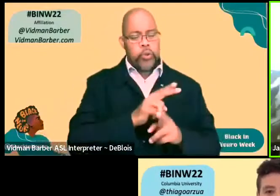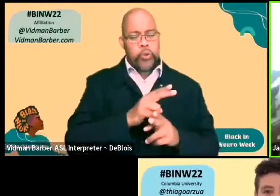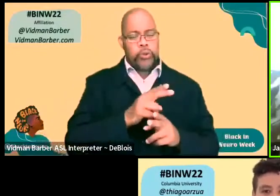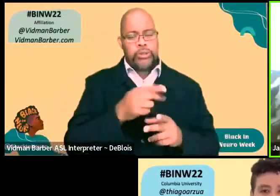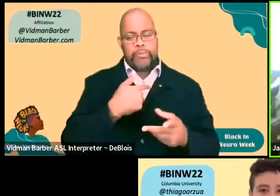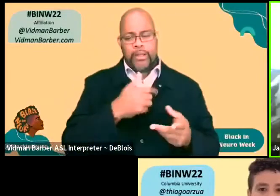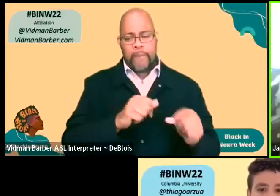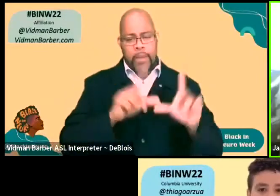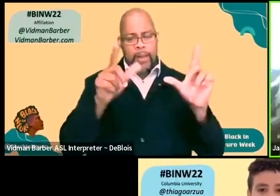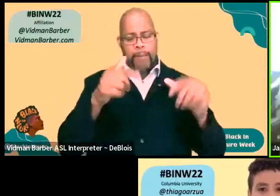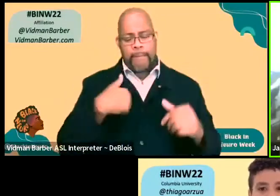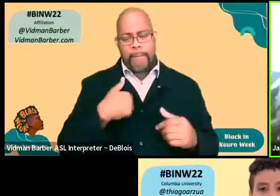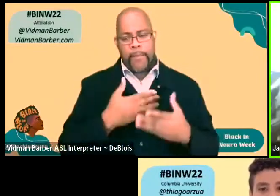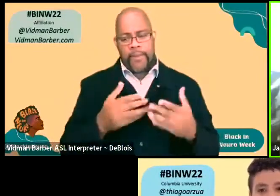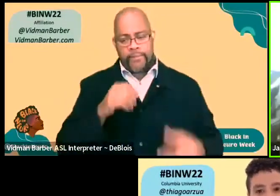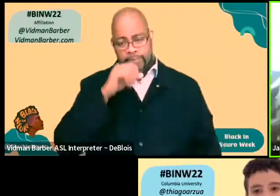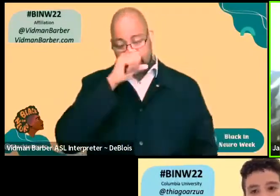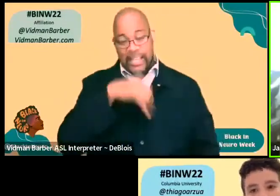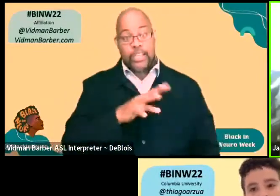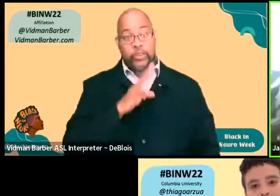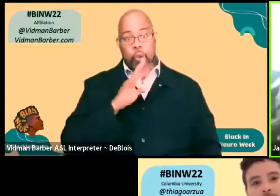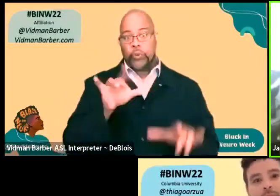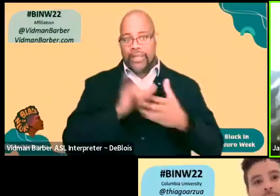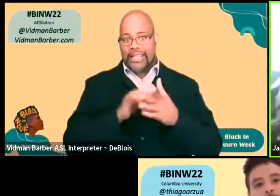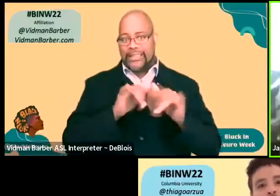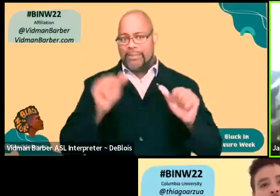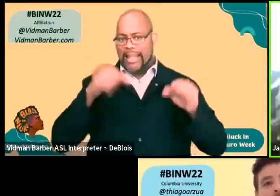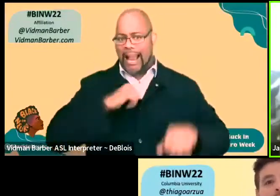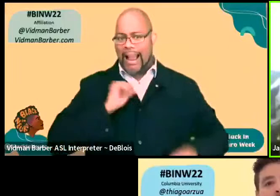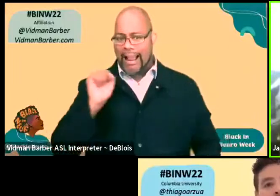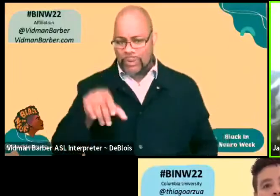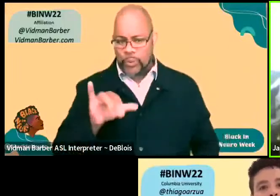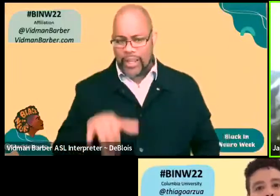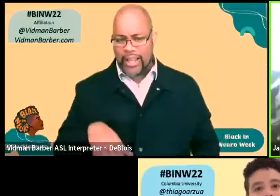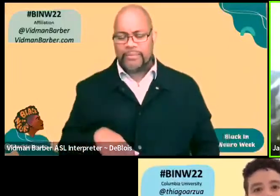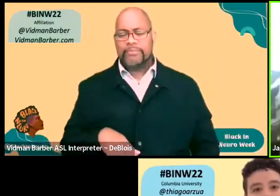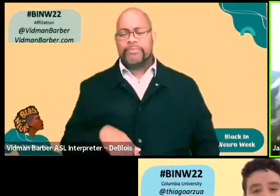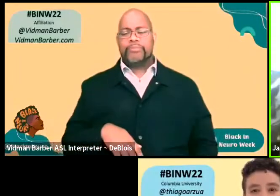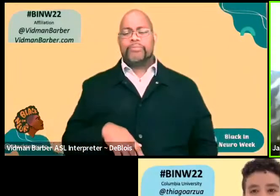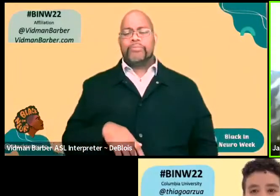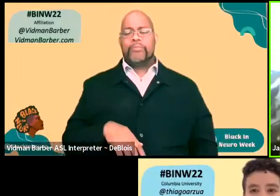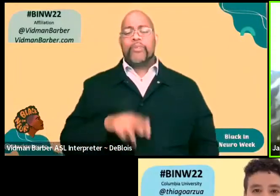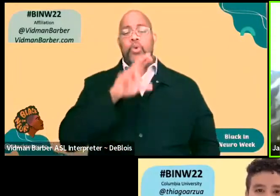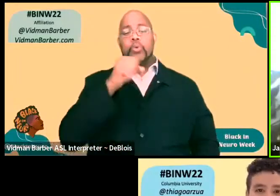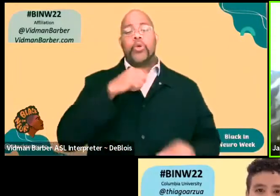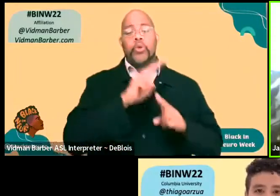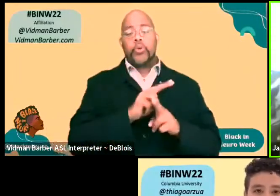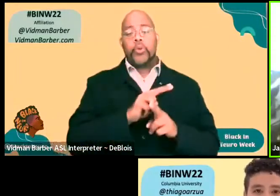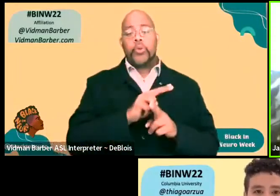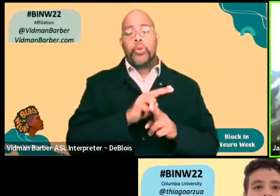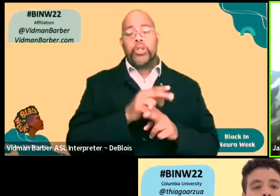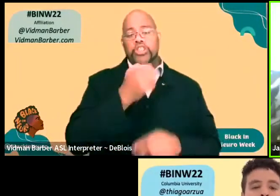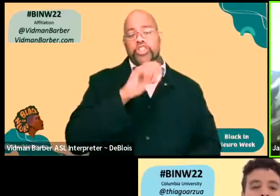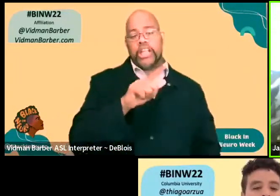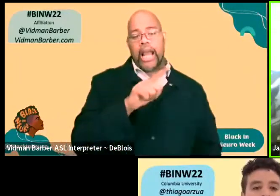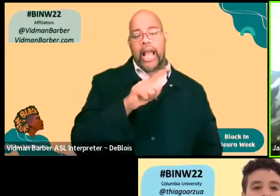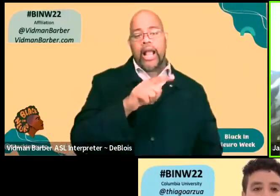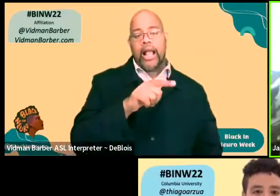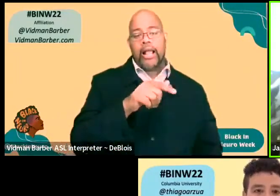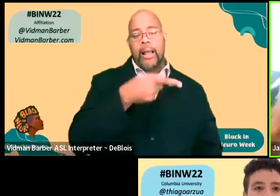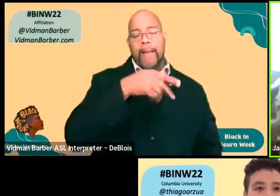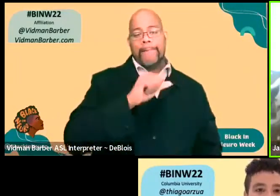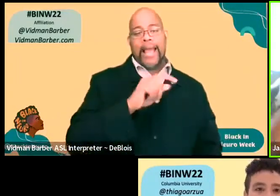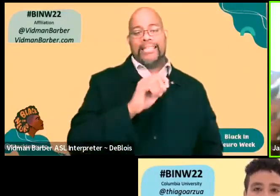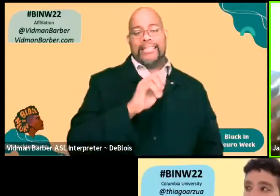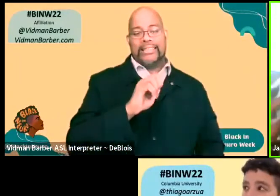let me pull up my stuff. I can talk and do this at the same time. Yes, I can. in the US, we use usually gel or paste-based systems,